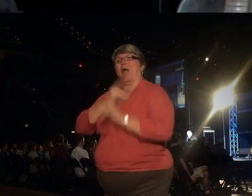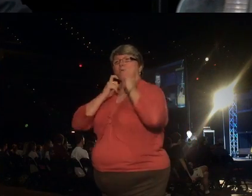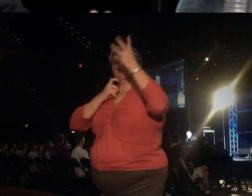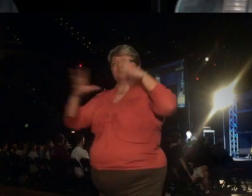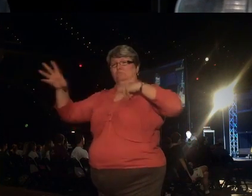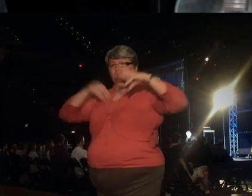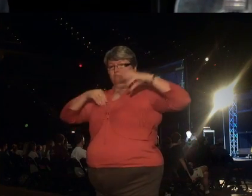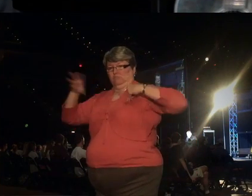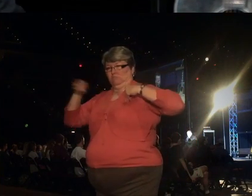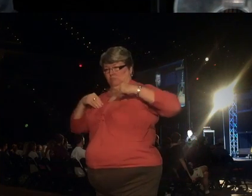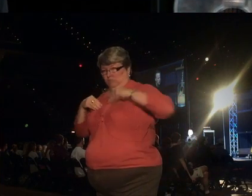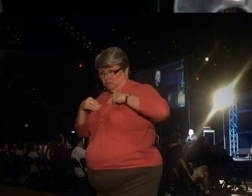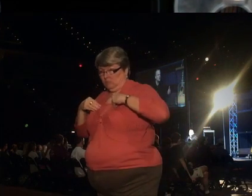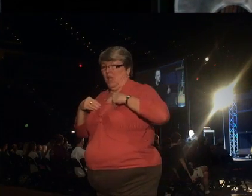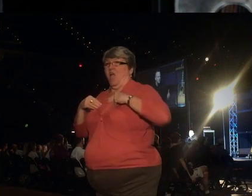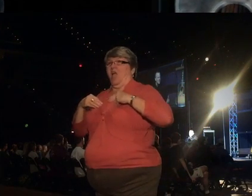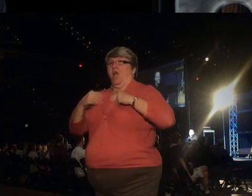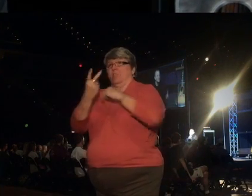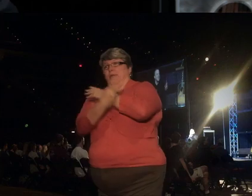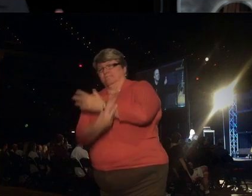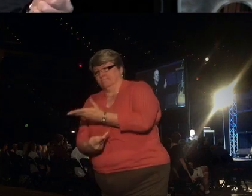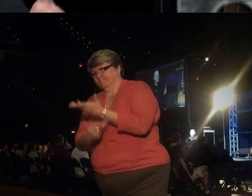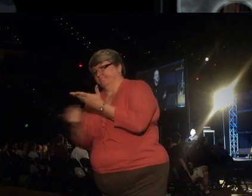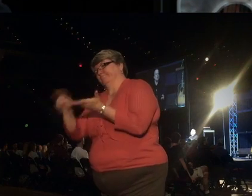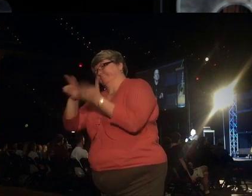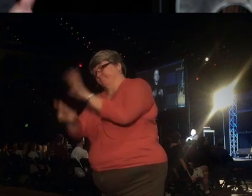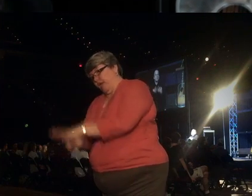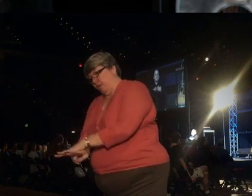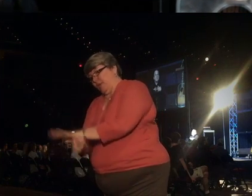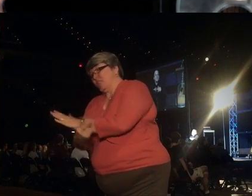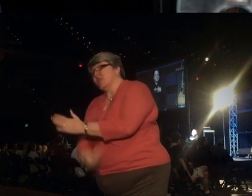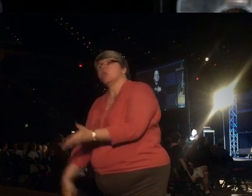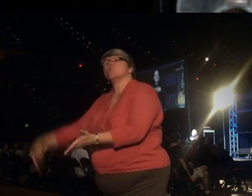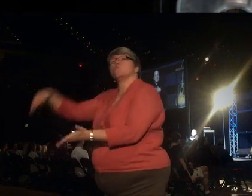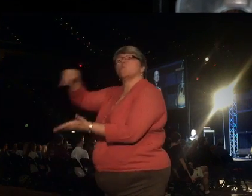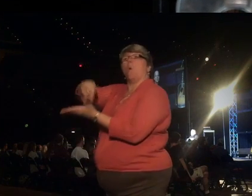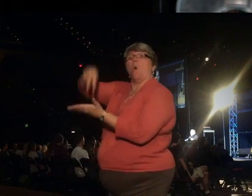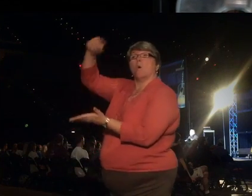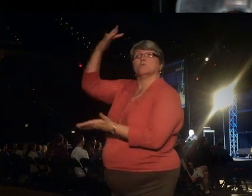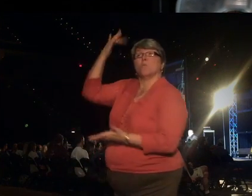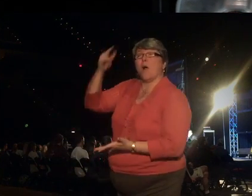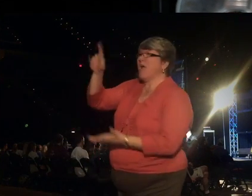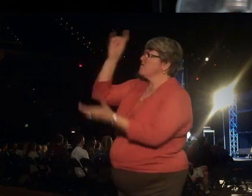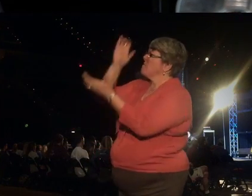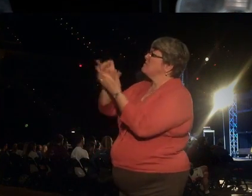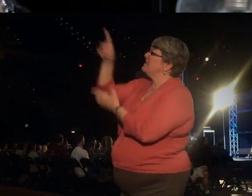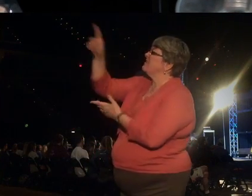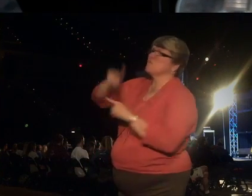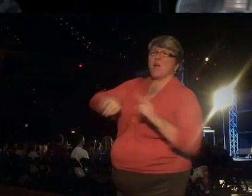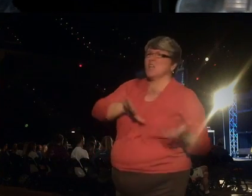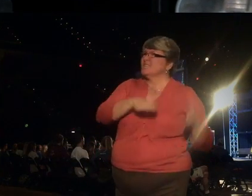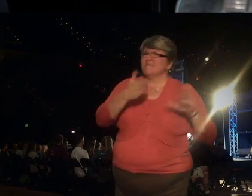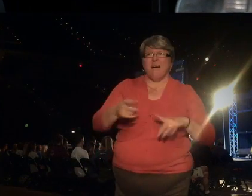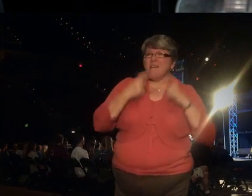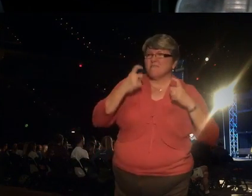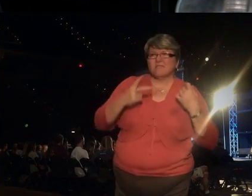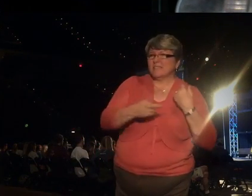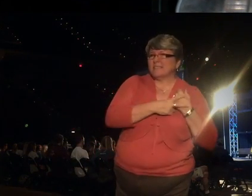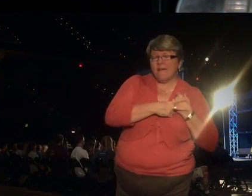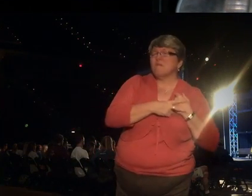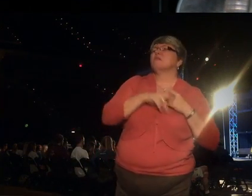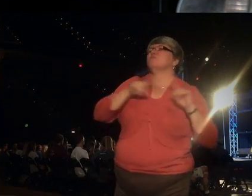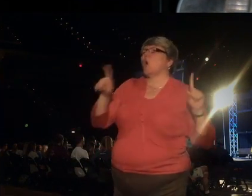rose from the dead, that whoever believes in him would not perish in their sin, but just as he rose, we